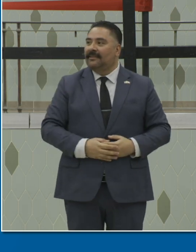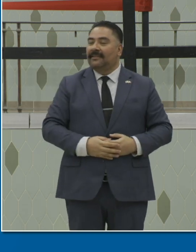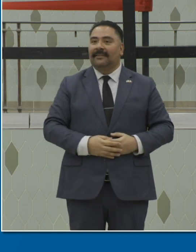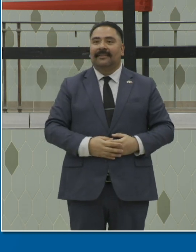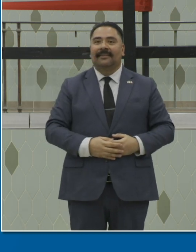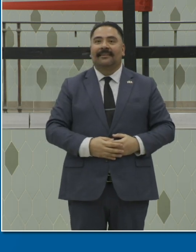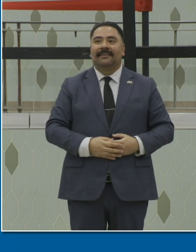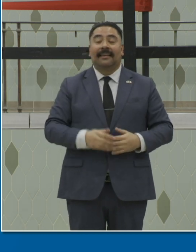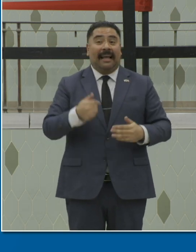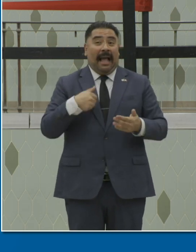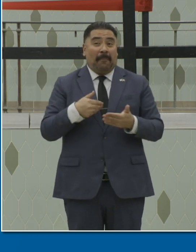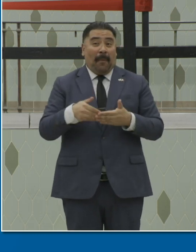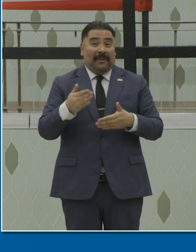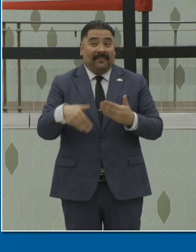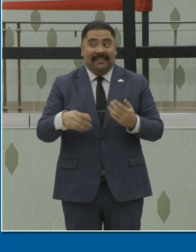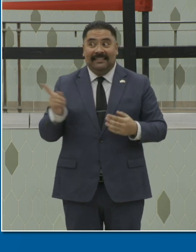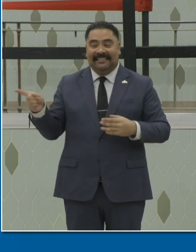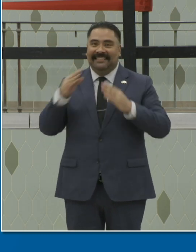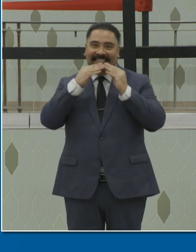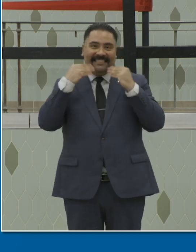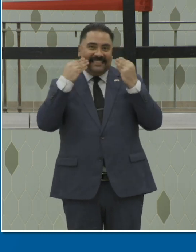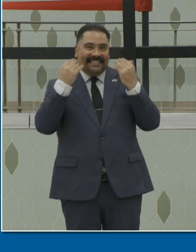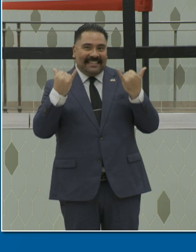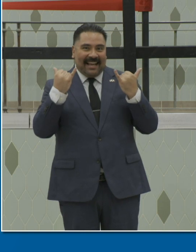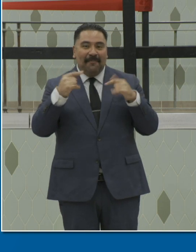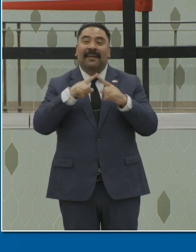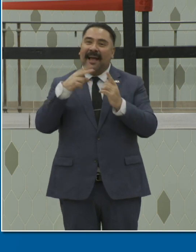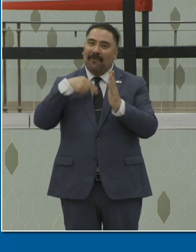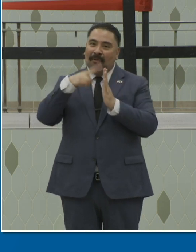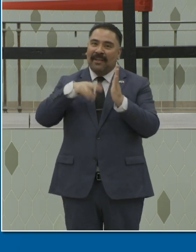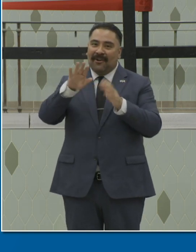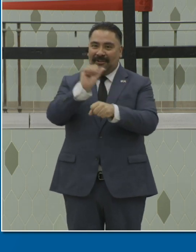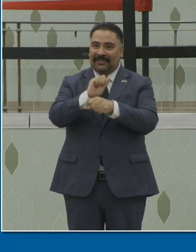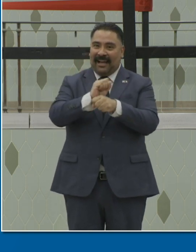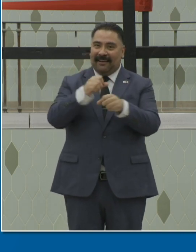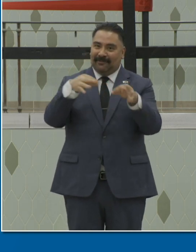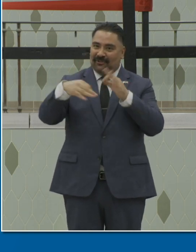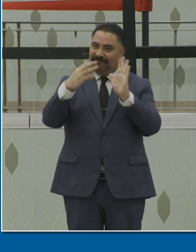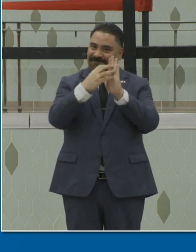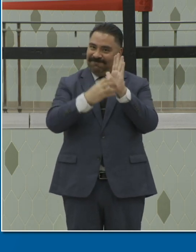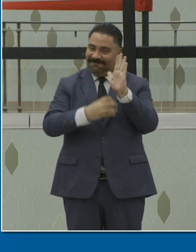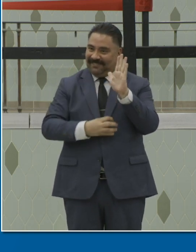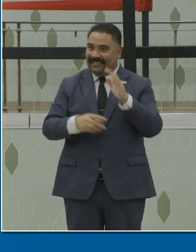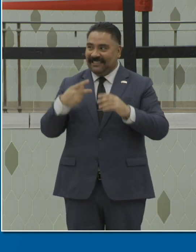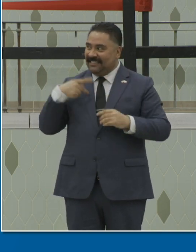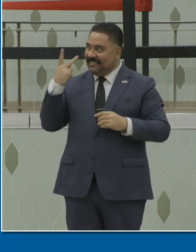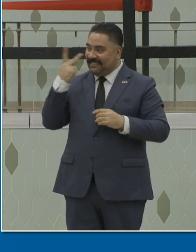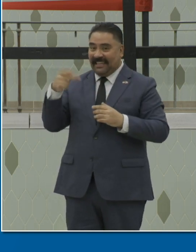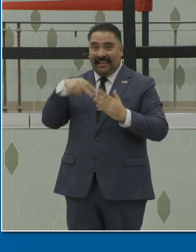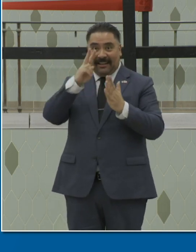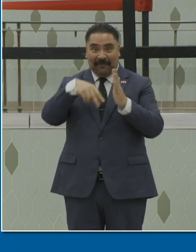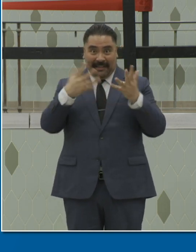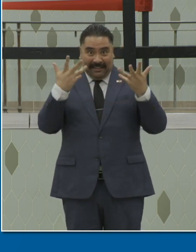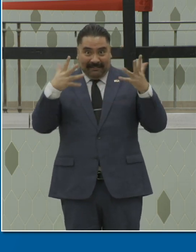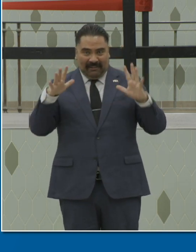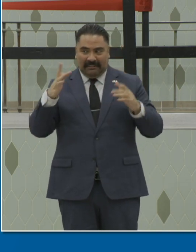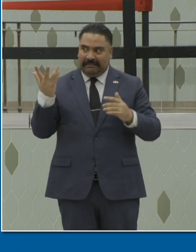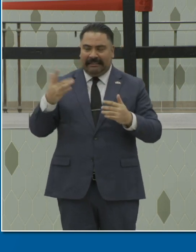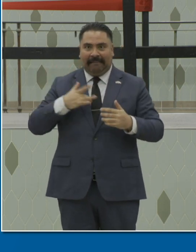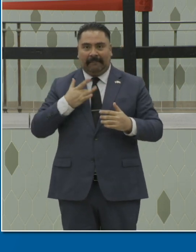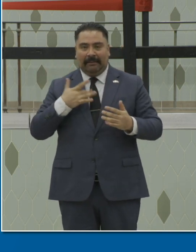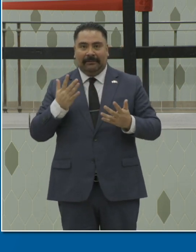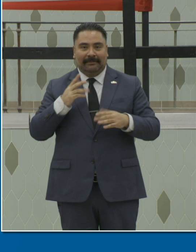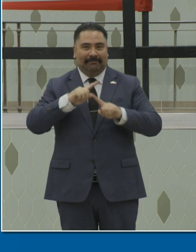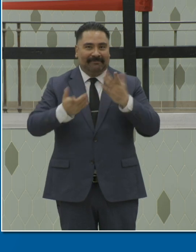Now, I'm just about done. She's smiling now, but I'm about to read her job description. See how she feels after